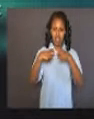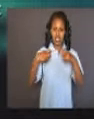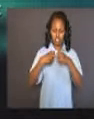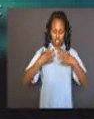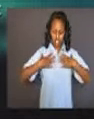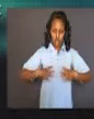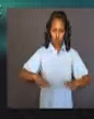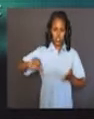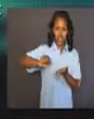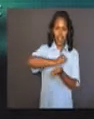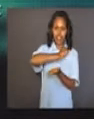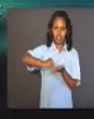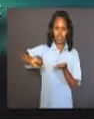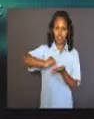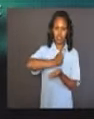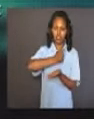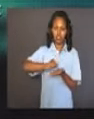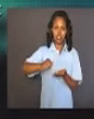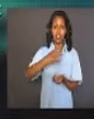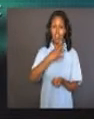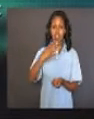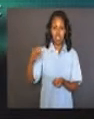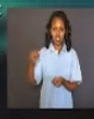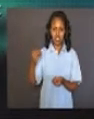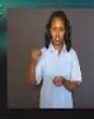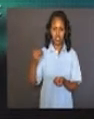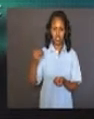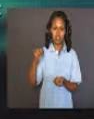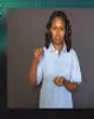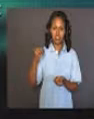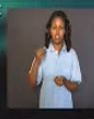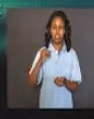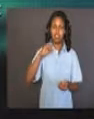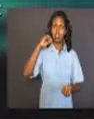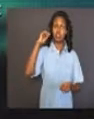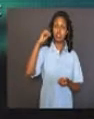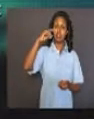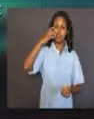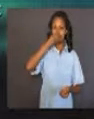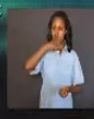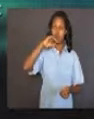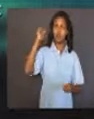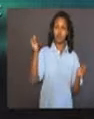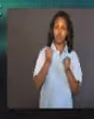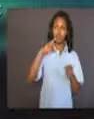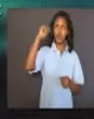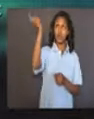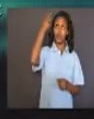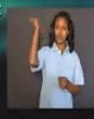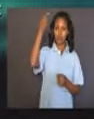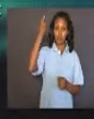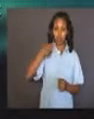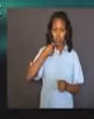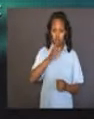electric clothes irons, and oscillating fans, you were